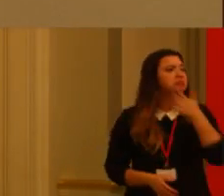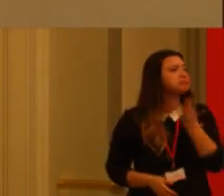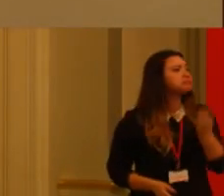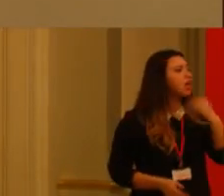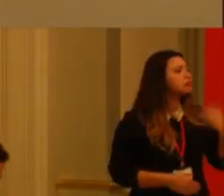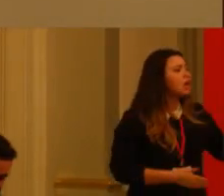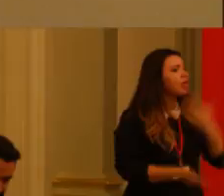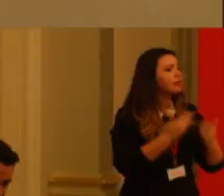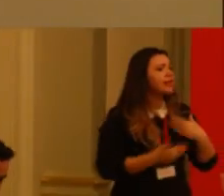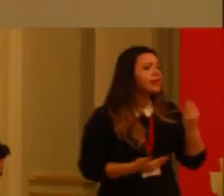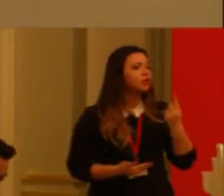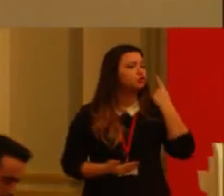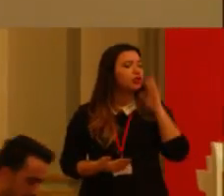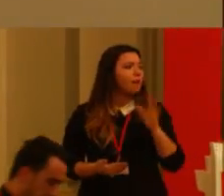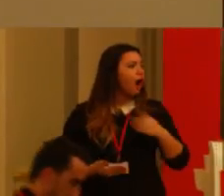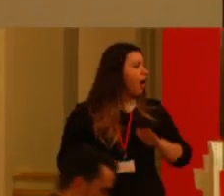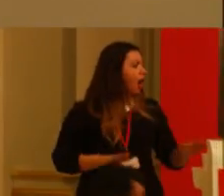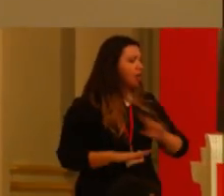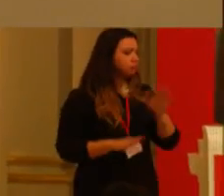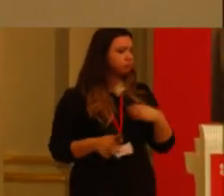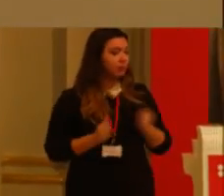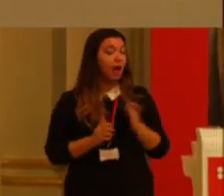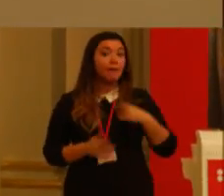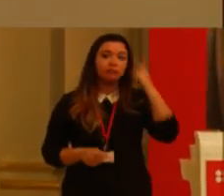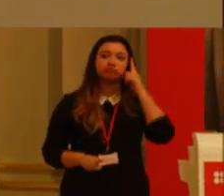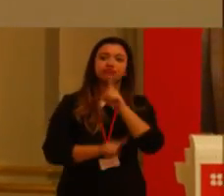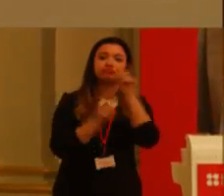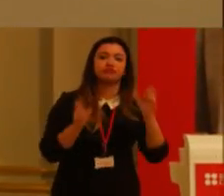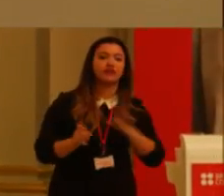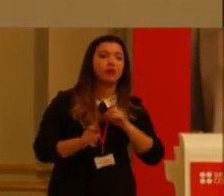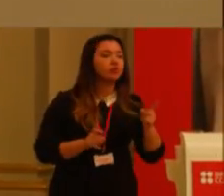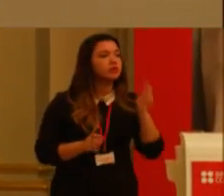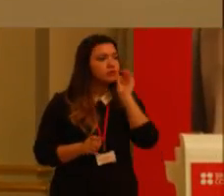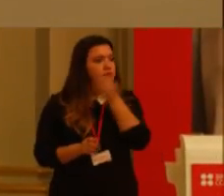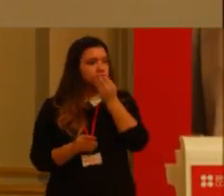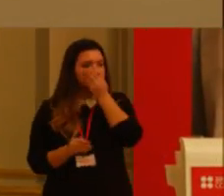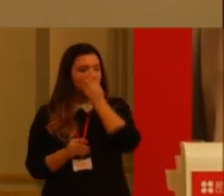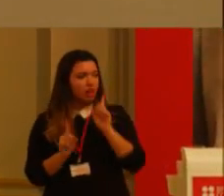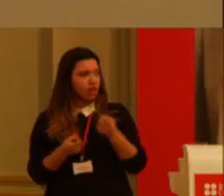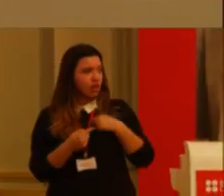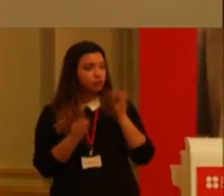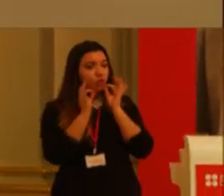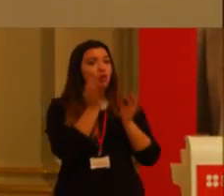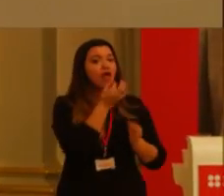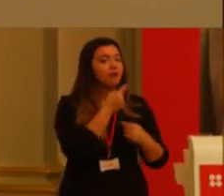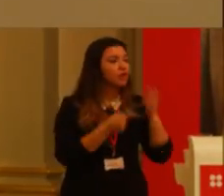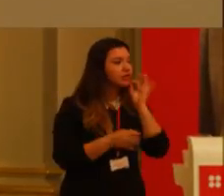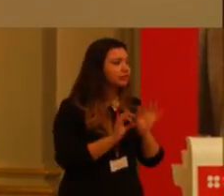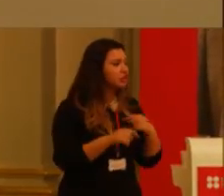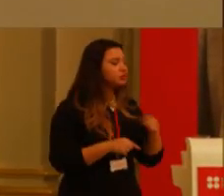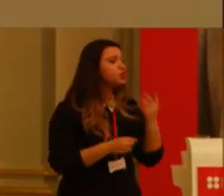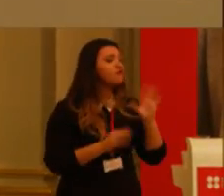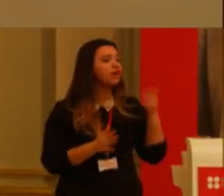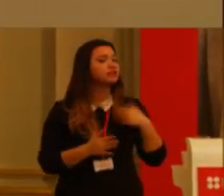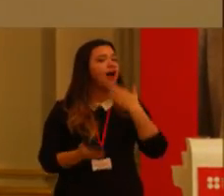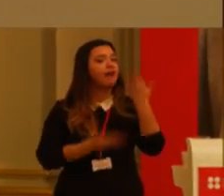say, no, we didn't know who was Kurdish, who was belonging to another minority group. Well, that's something to thought of, to think